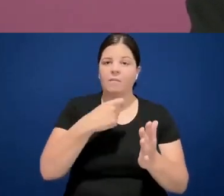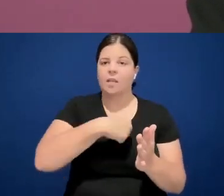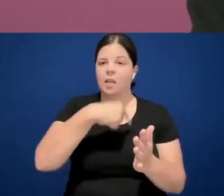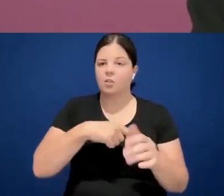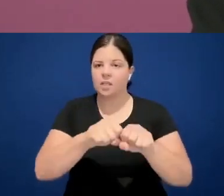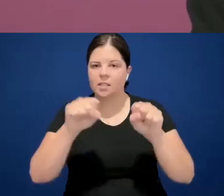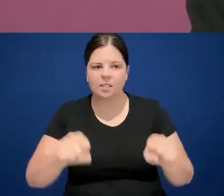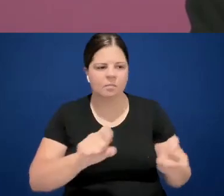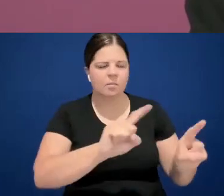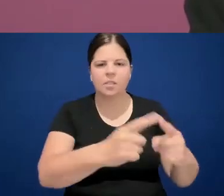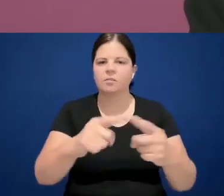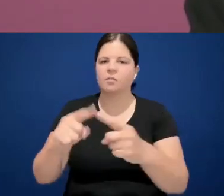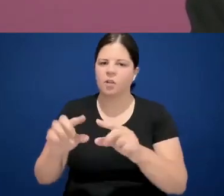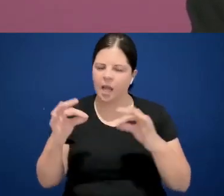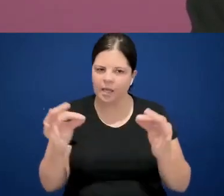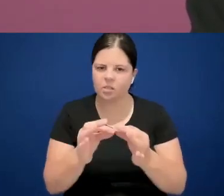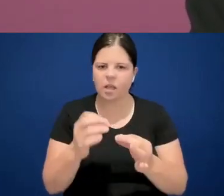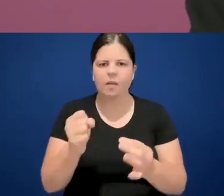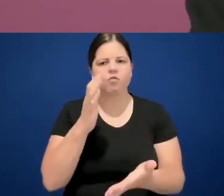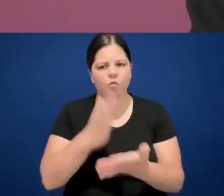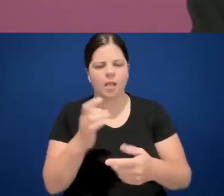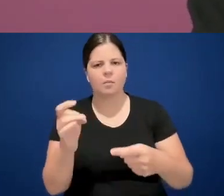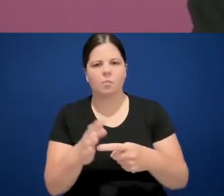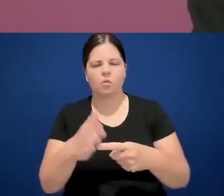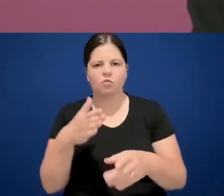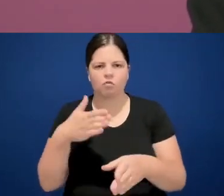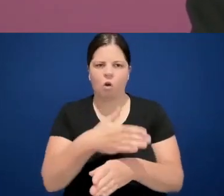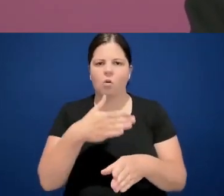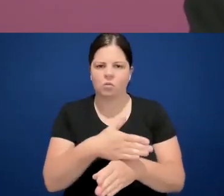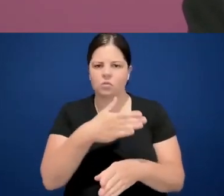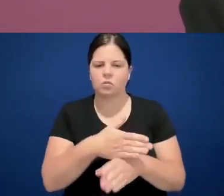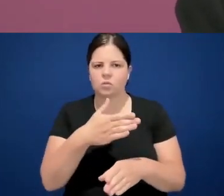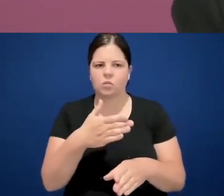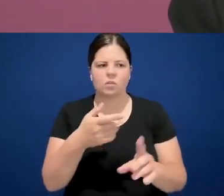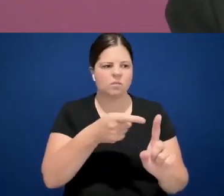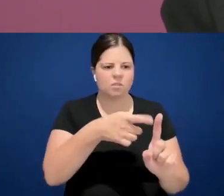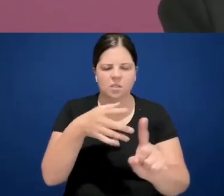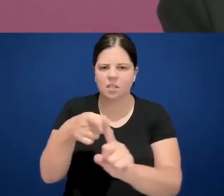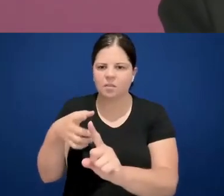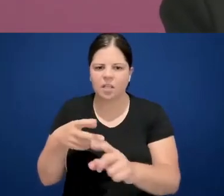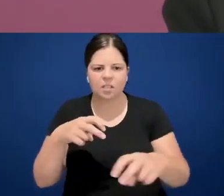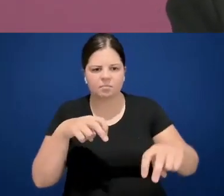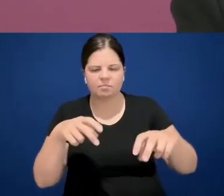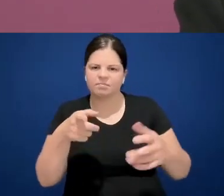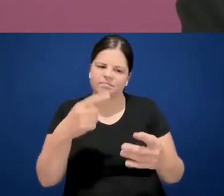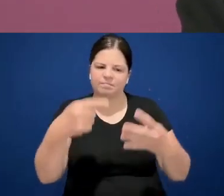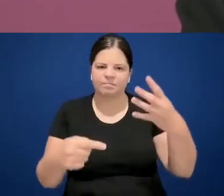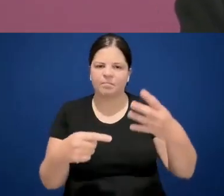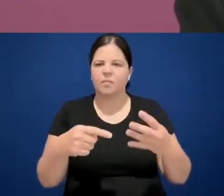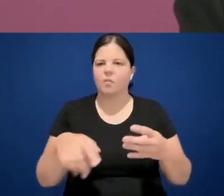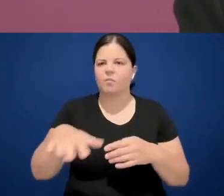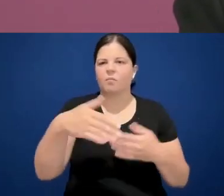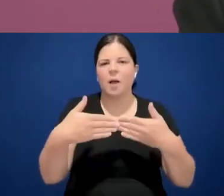number of agencies that have really important roles who oversight particular aspects of the public sector and local government and how they